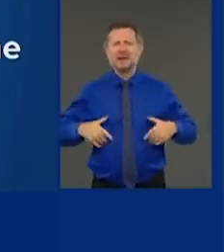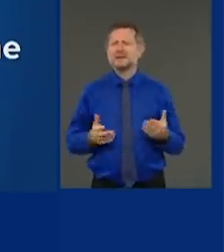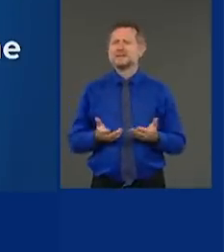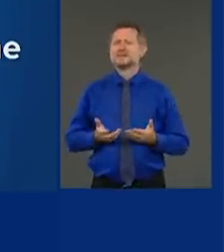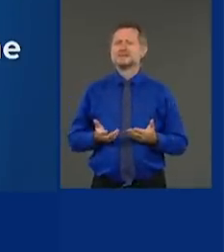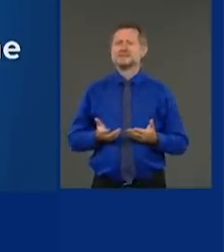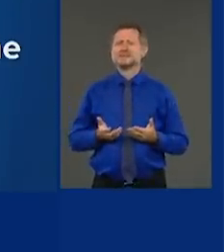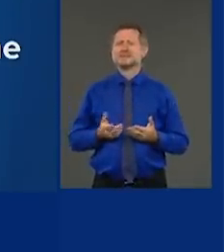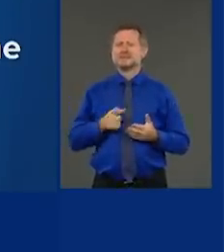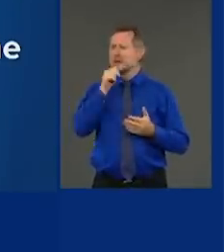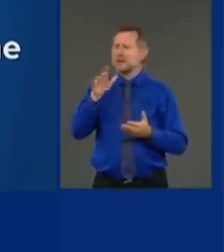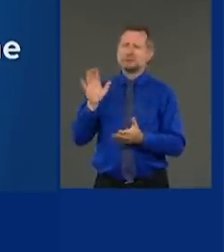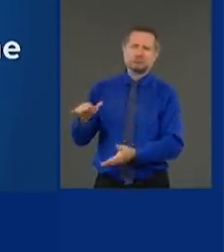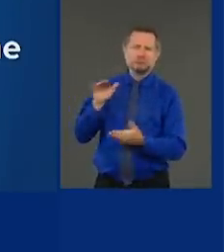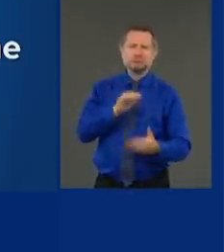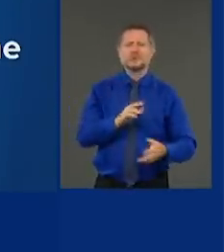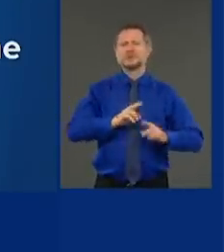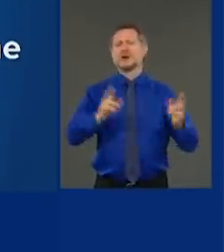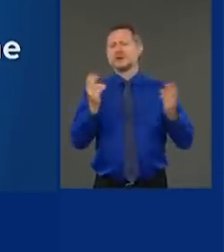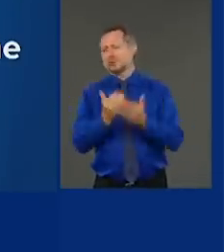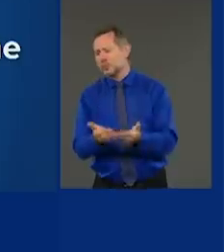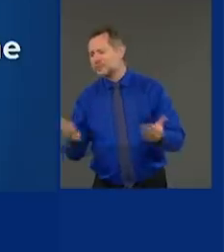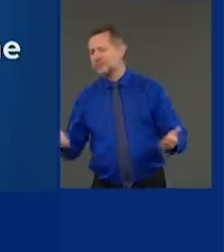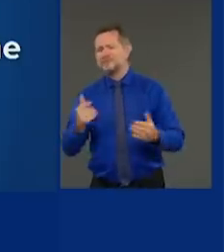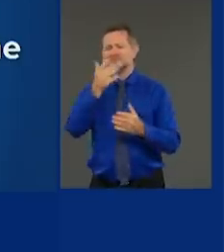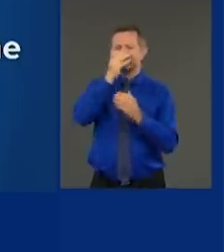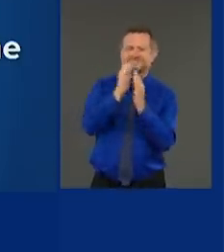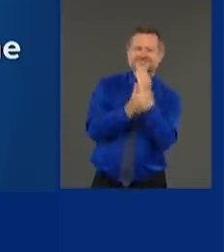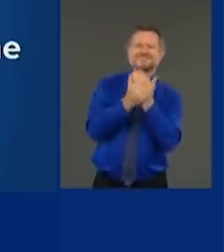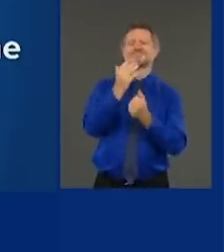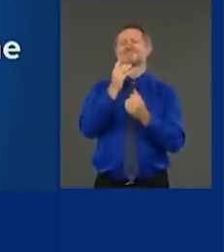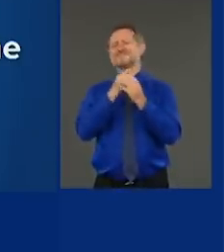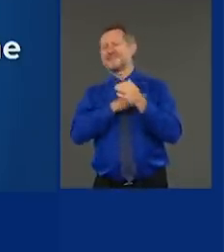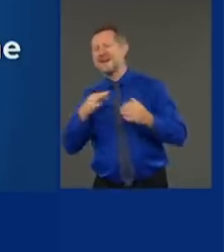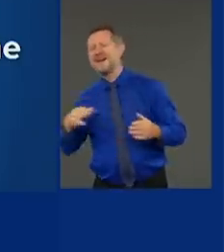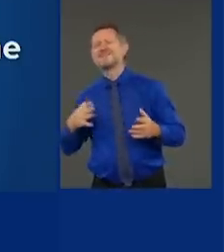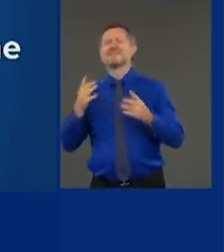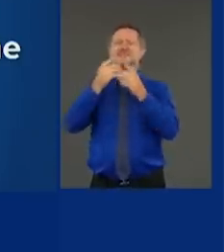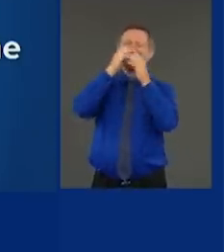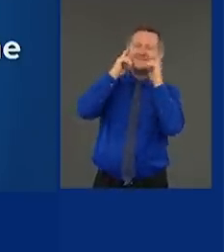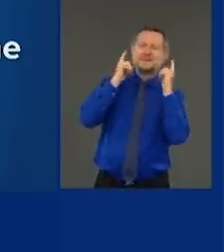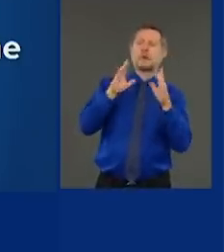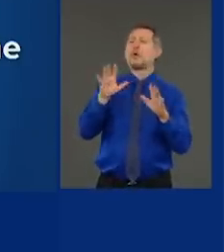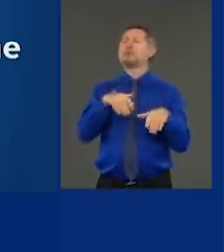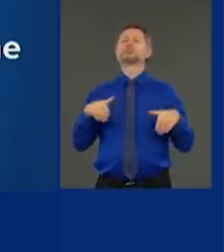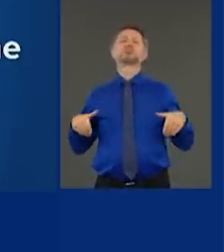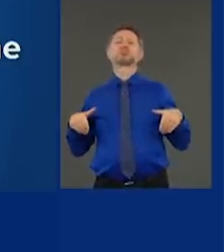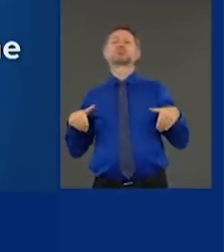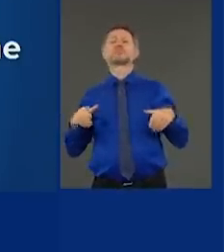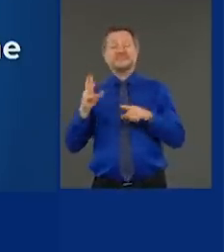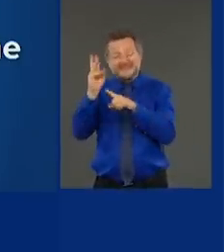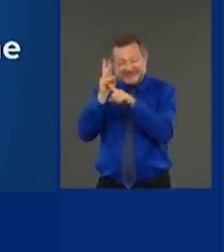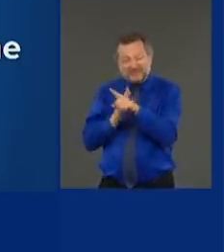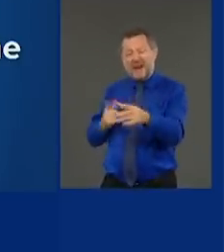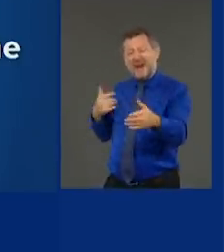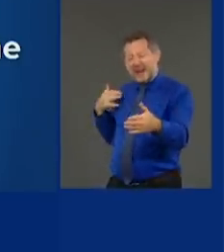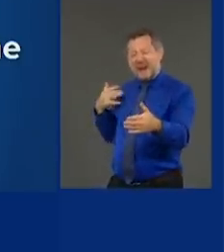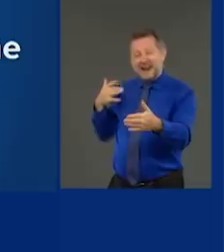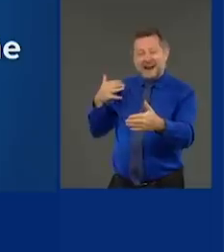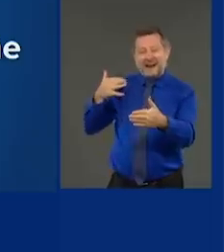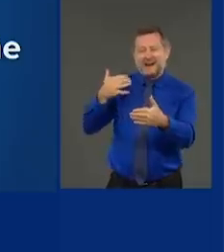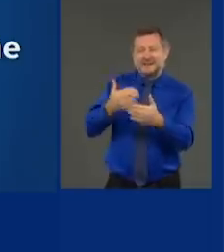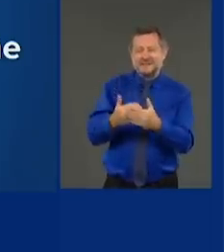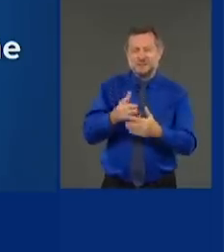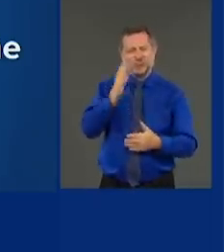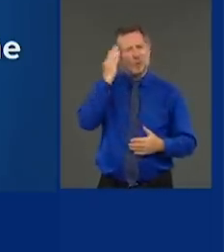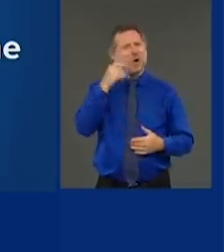locate additional staff? How did you not locate additional PPE? You had 6 months. The reason they didn't? Because they were